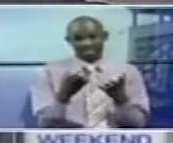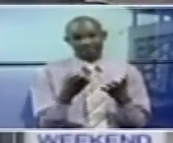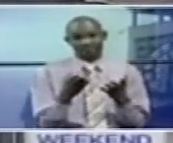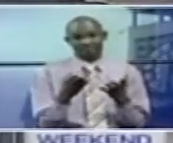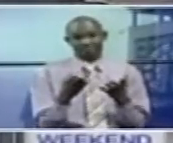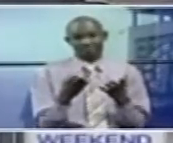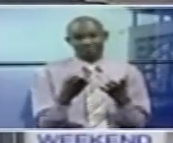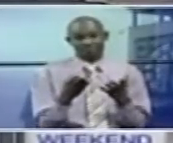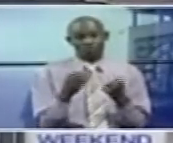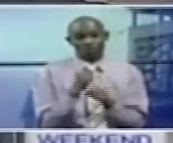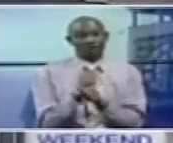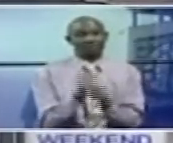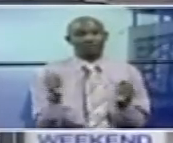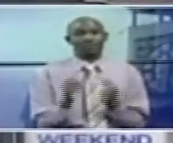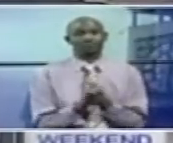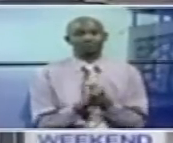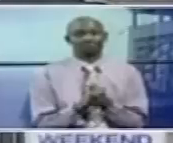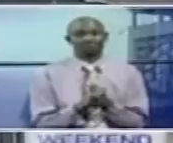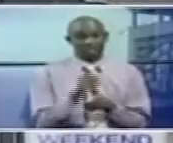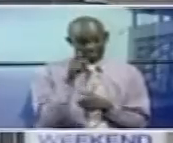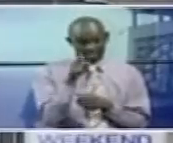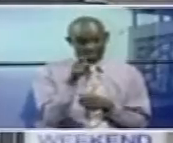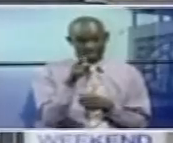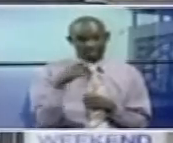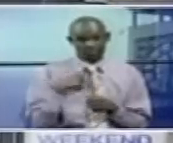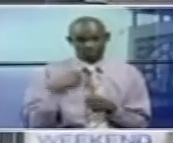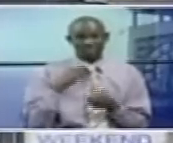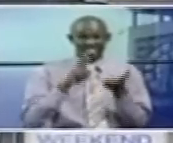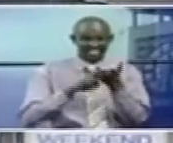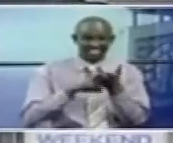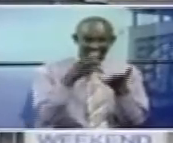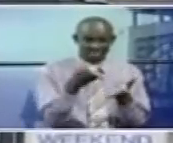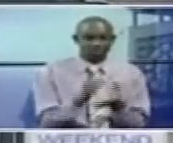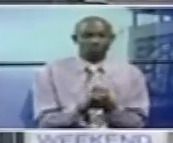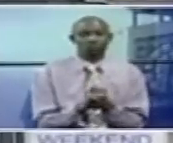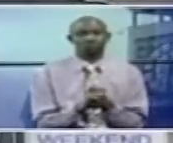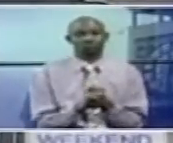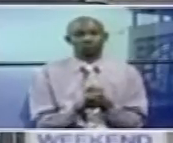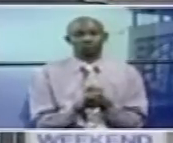through with my work. Yeah, we got an my registrations.